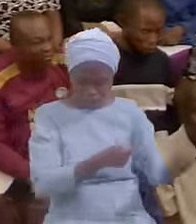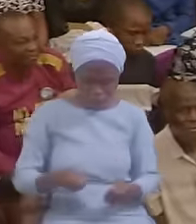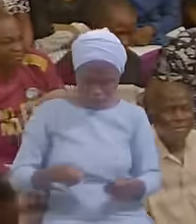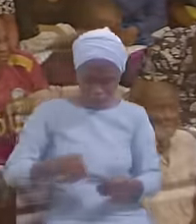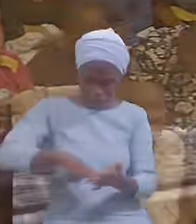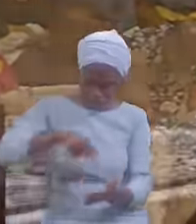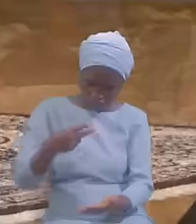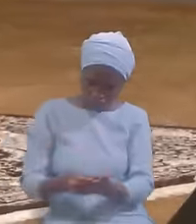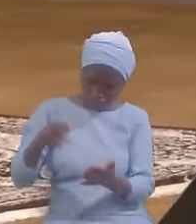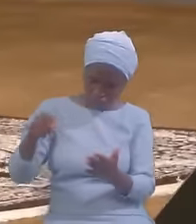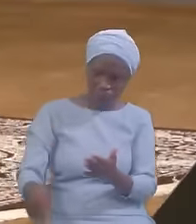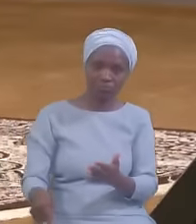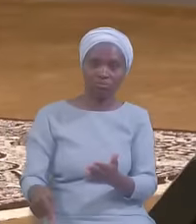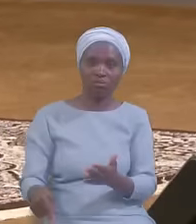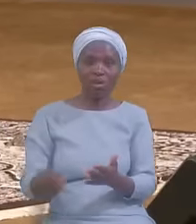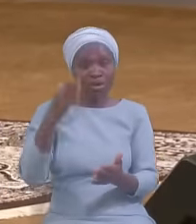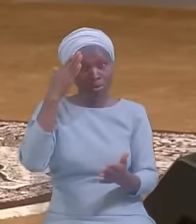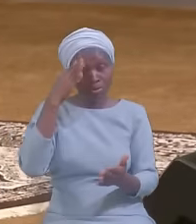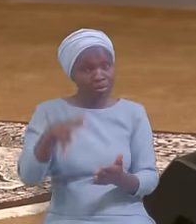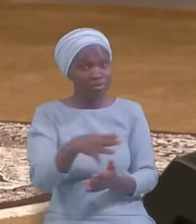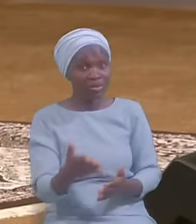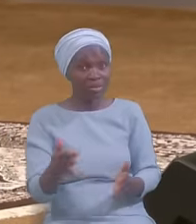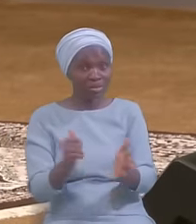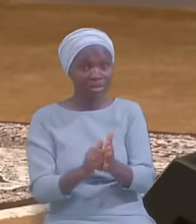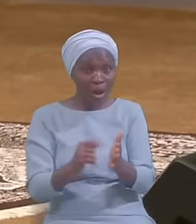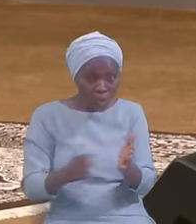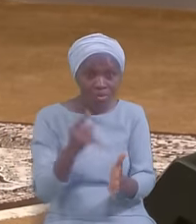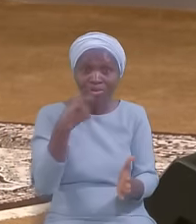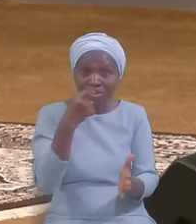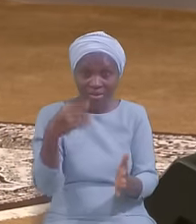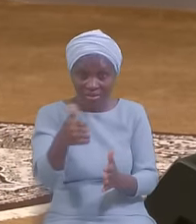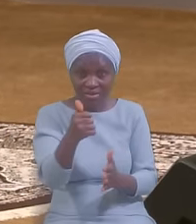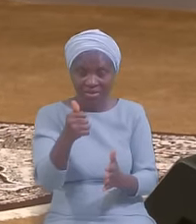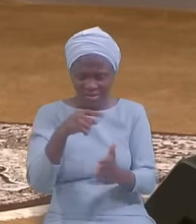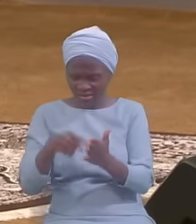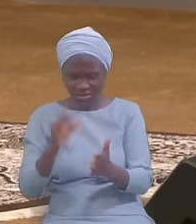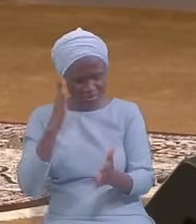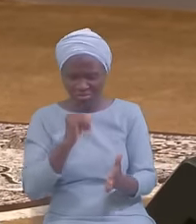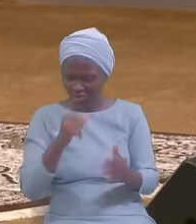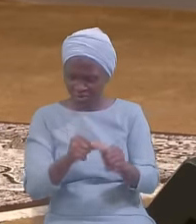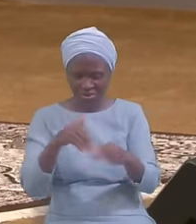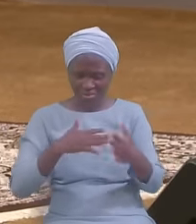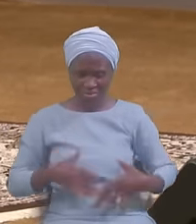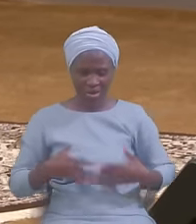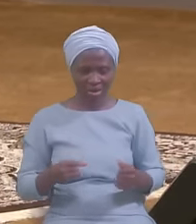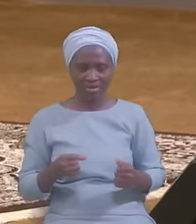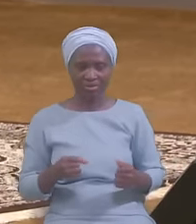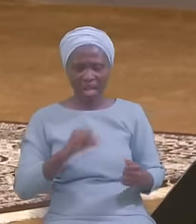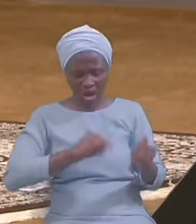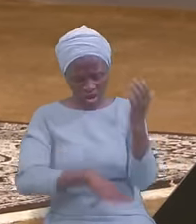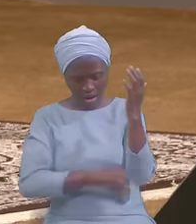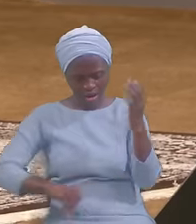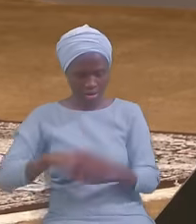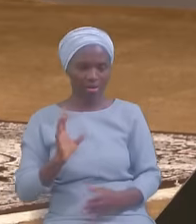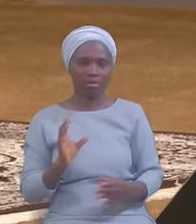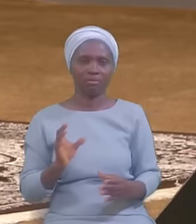see, all those things, once you say, this will not continue in my life, I wrote it